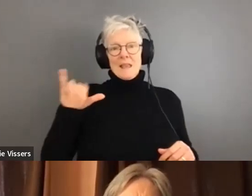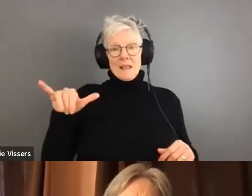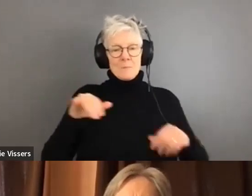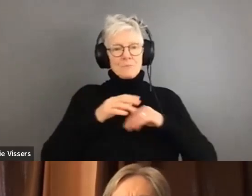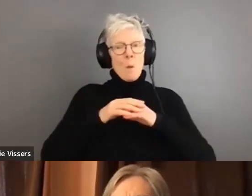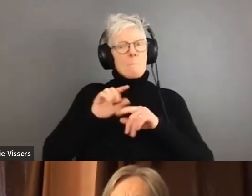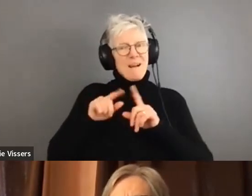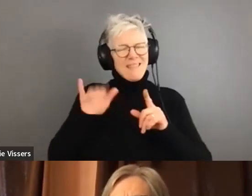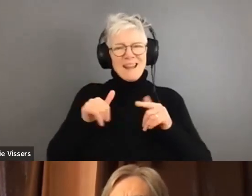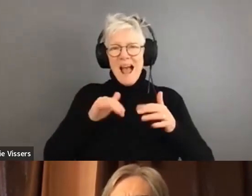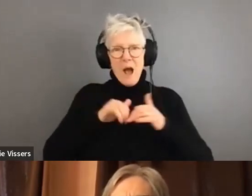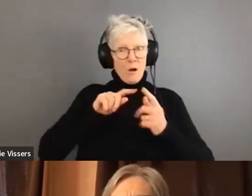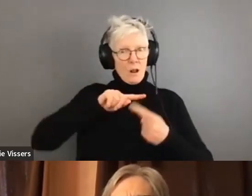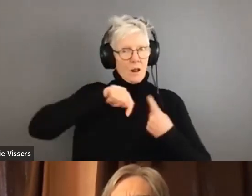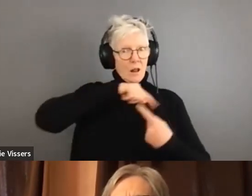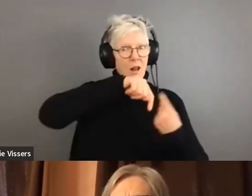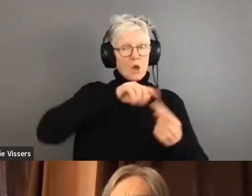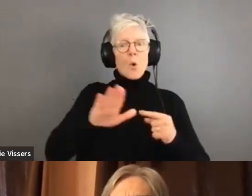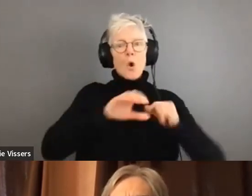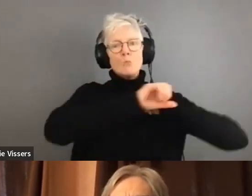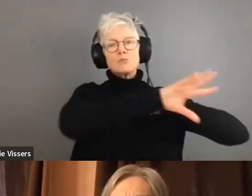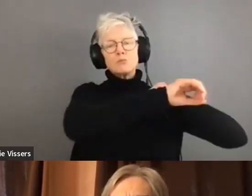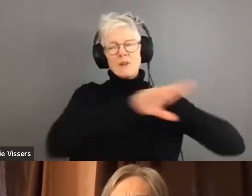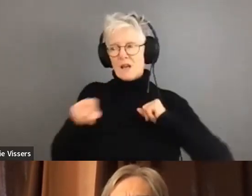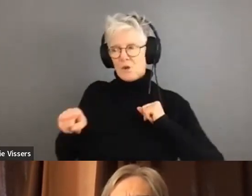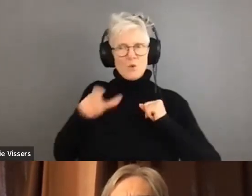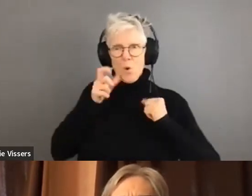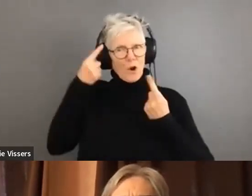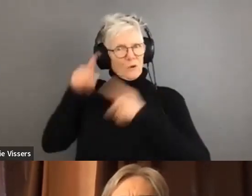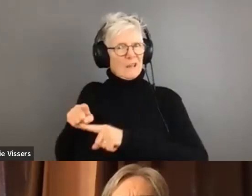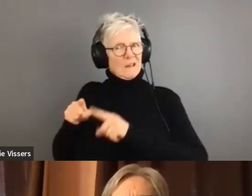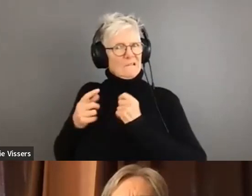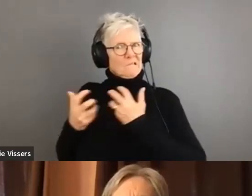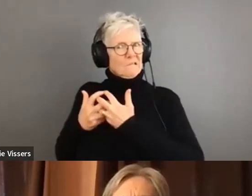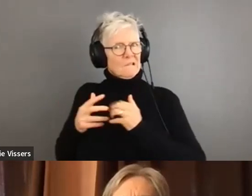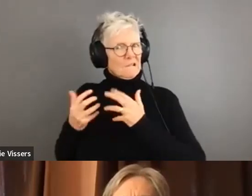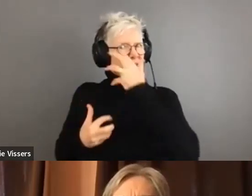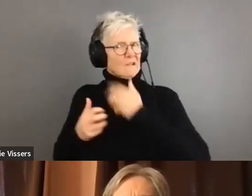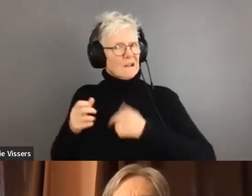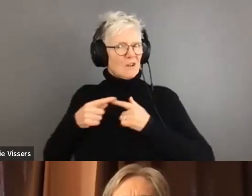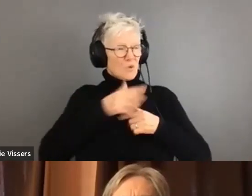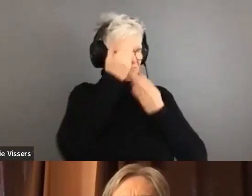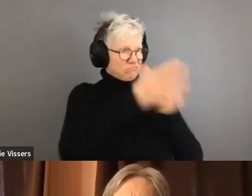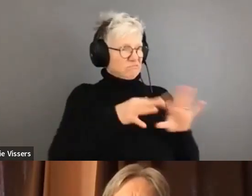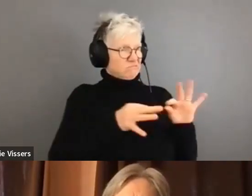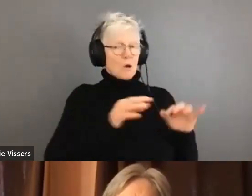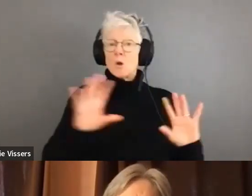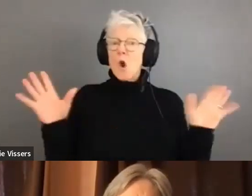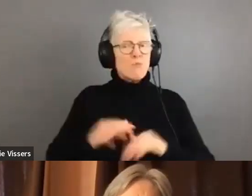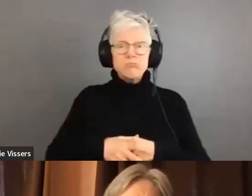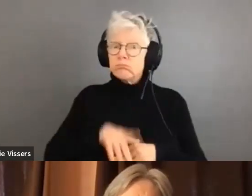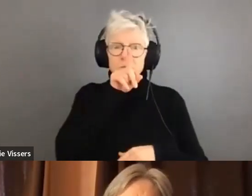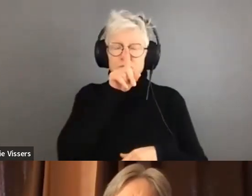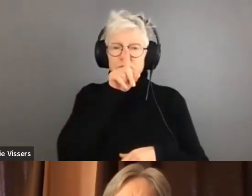the explanation or the promotion differently if you don't believe in? No, I just say this person is this, and